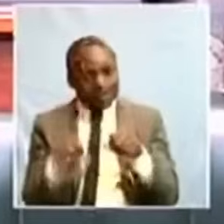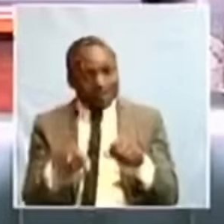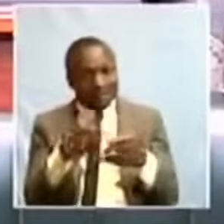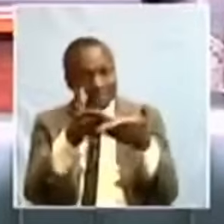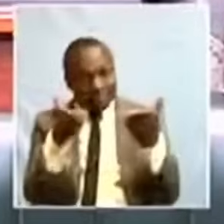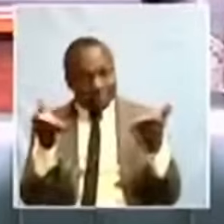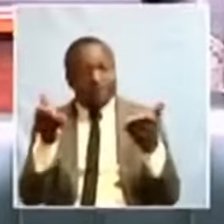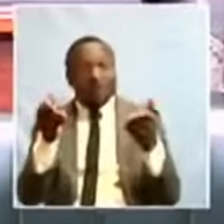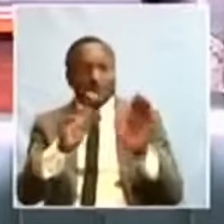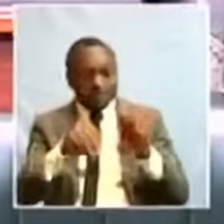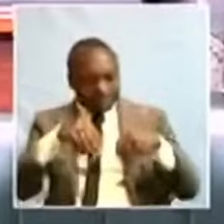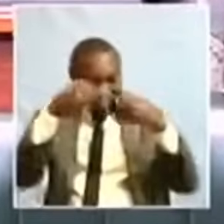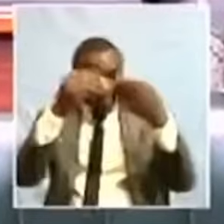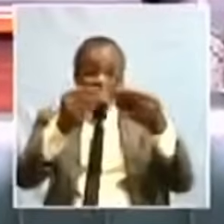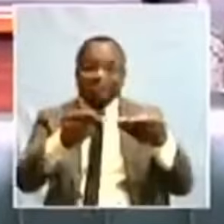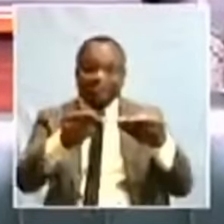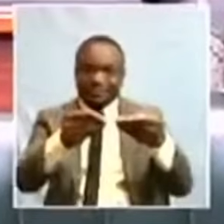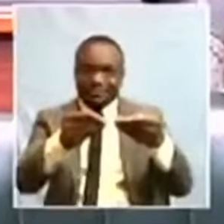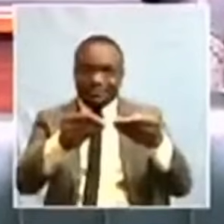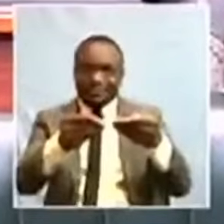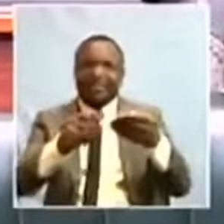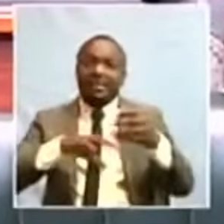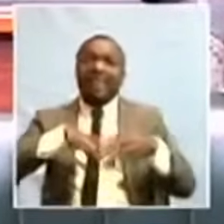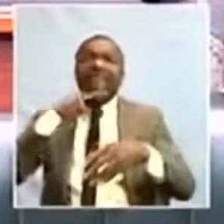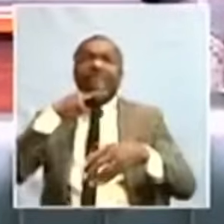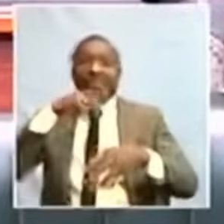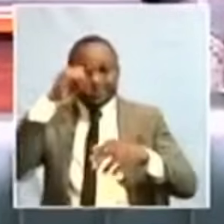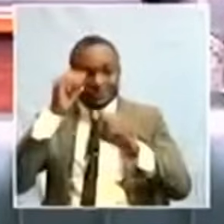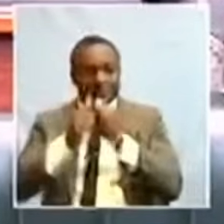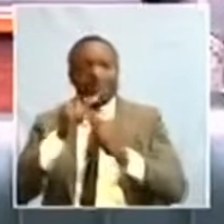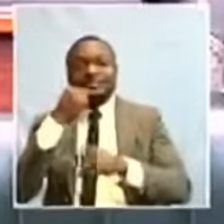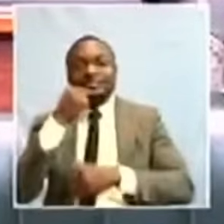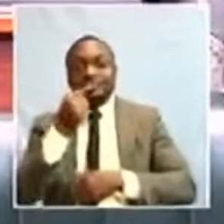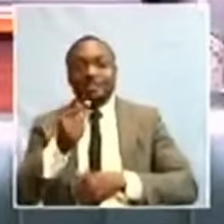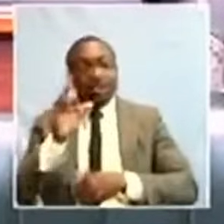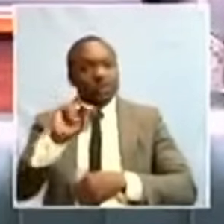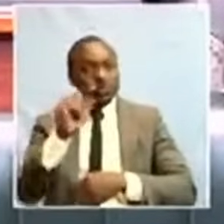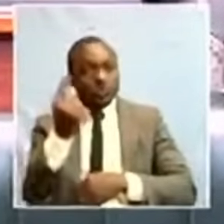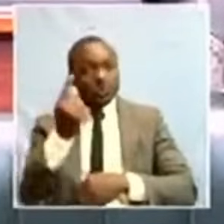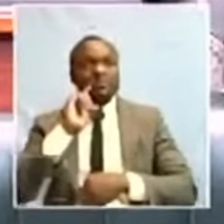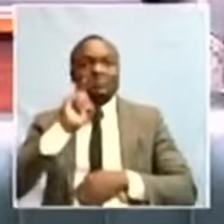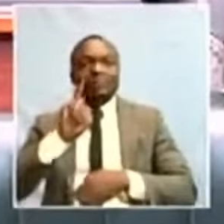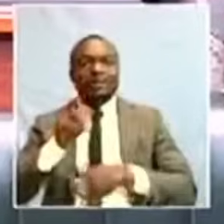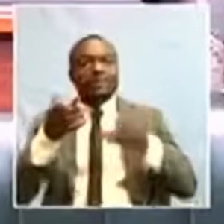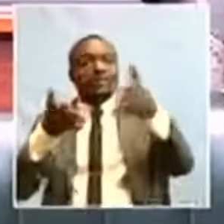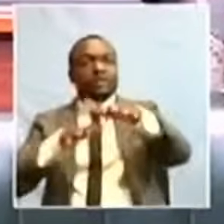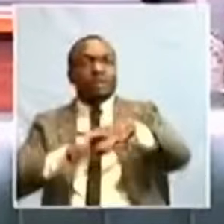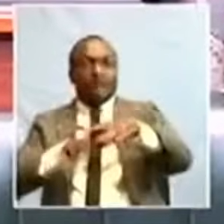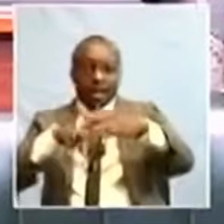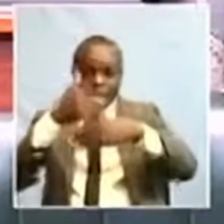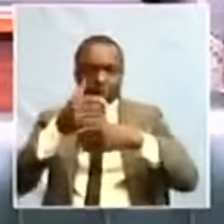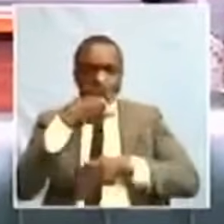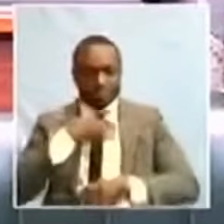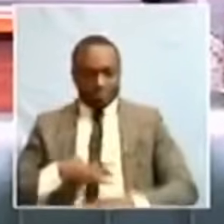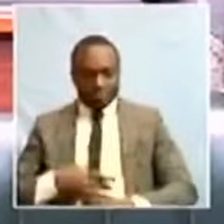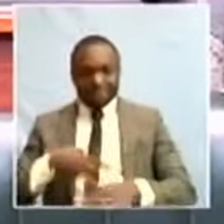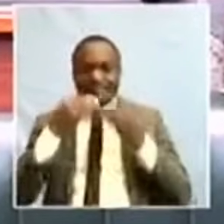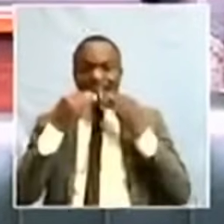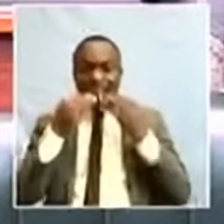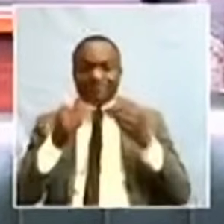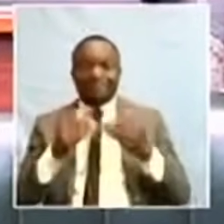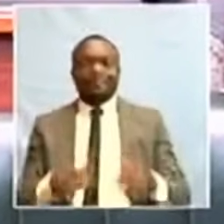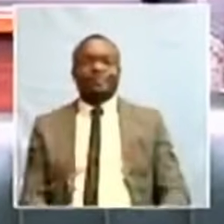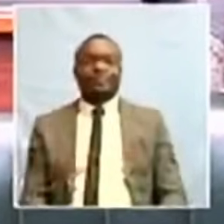be availed or allocated enough, because we have said no one should die from hunger. Thank